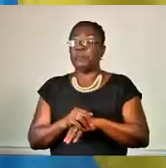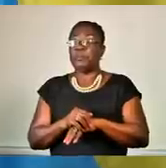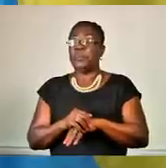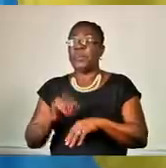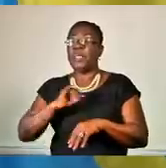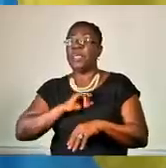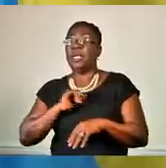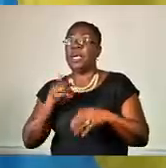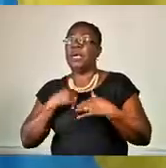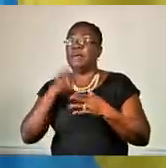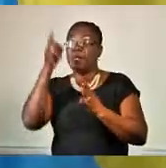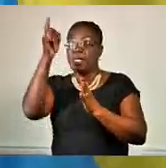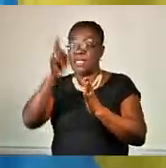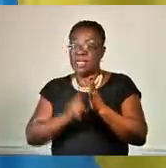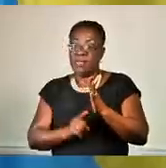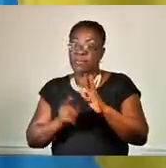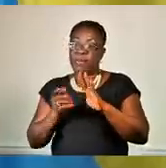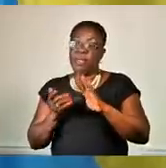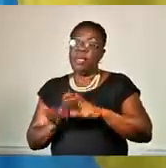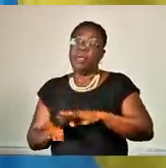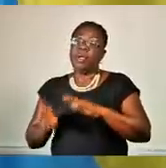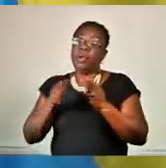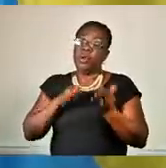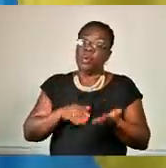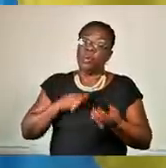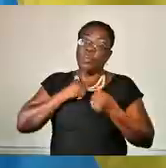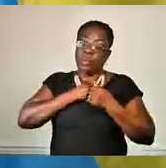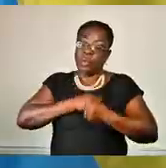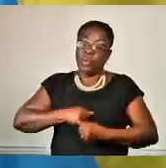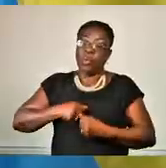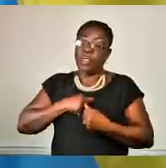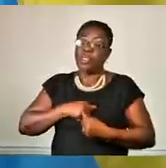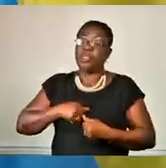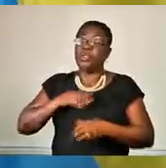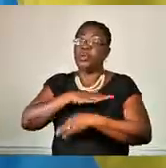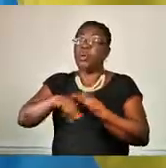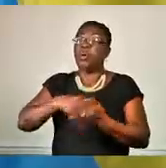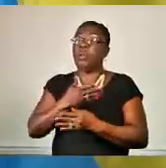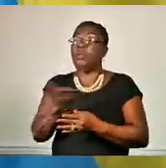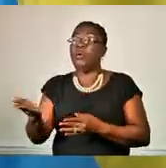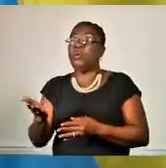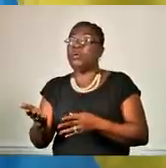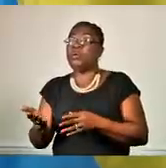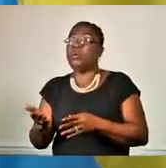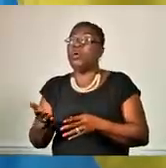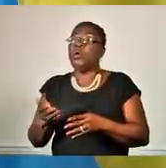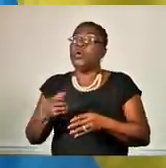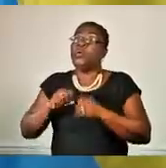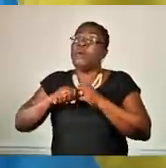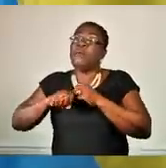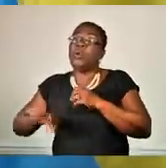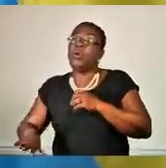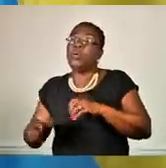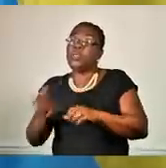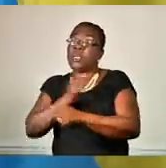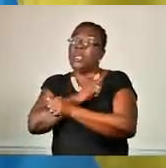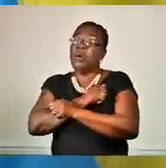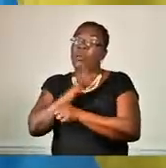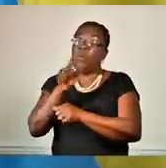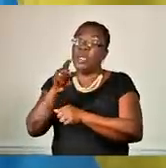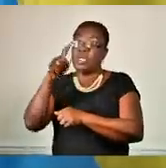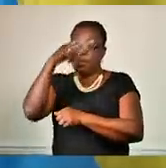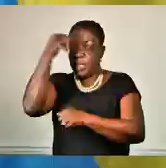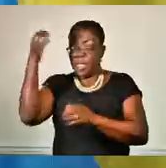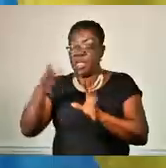i offer deep condolences to all those who have lost loved ones because